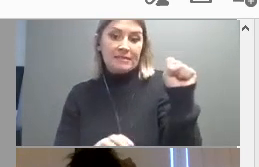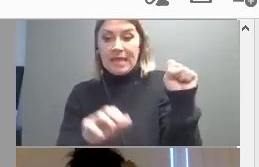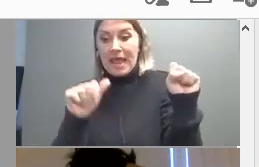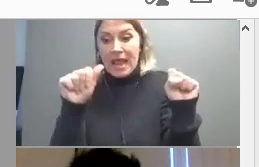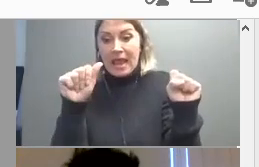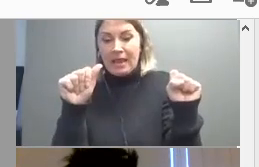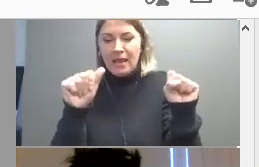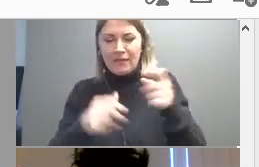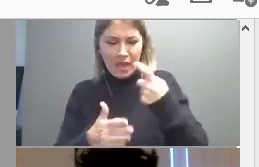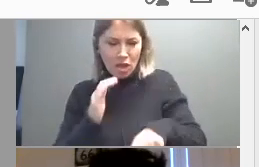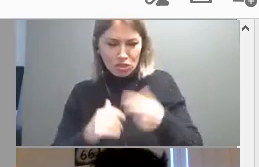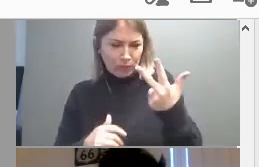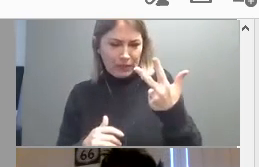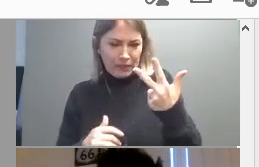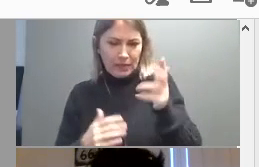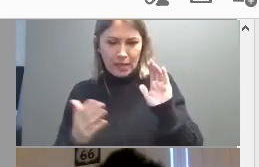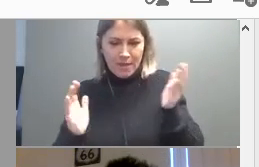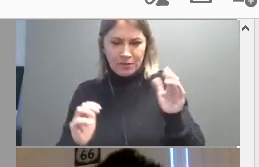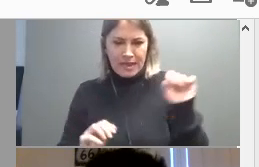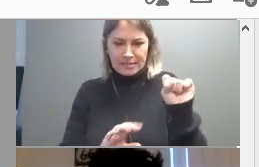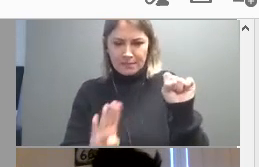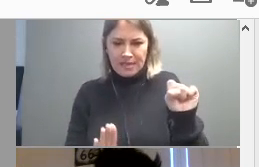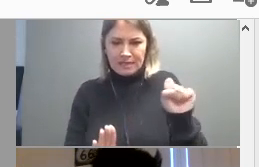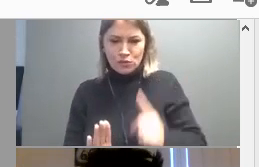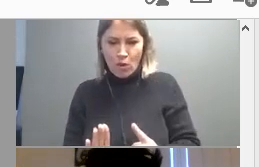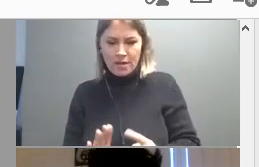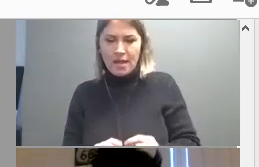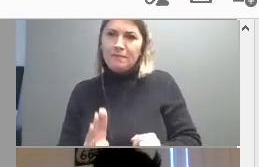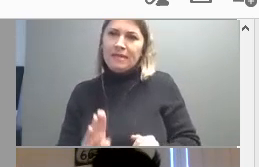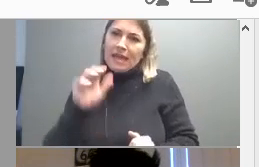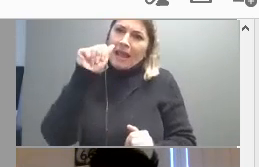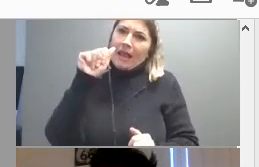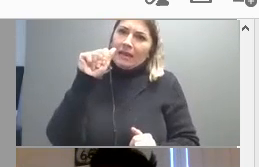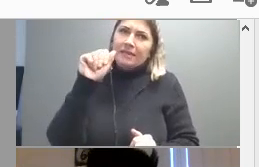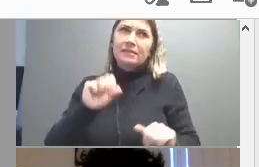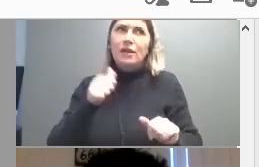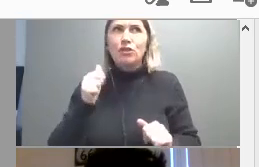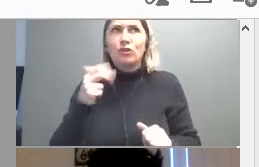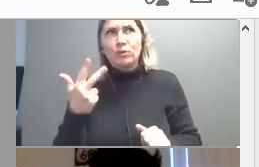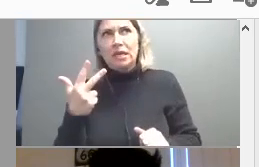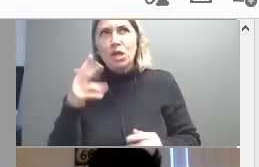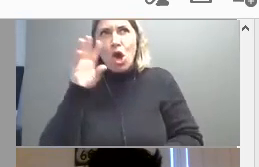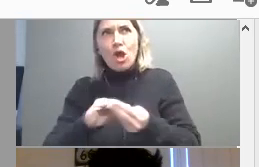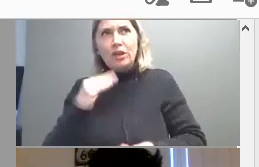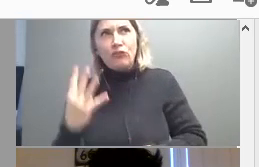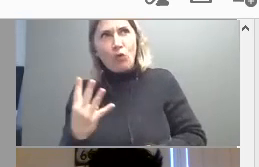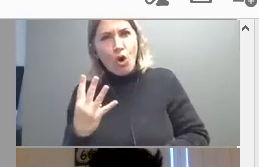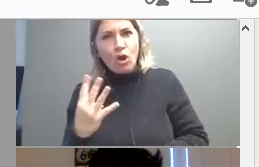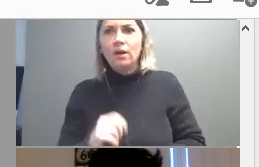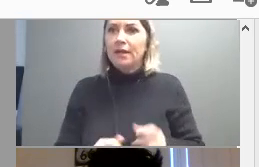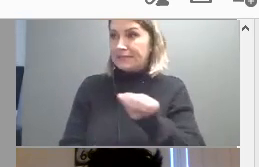that only costs 3 versus going S to B, which is 1, and then B to A, which is like Ex another 3, which is 4. So you would then exactly.